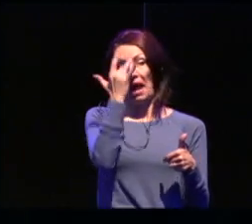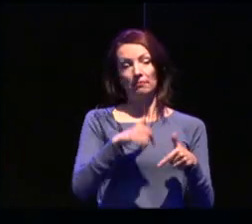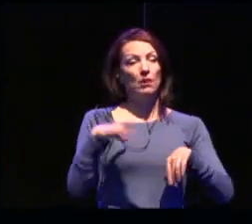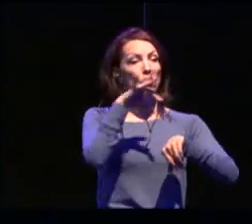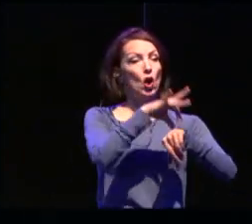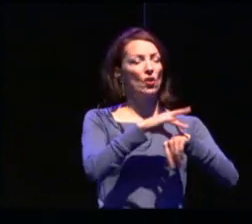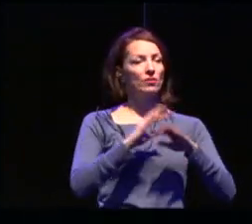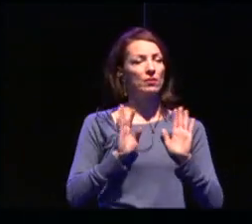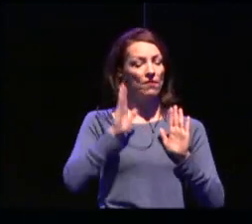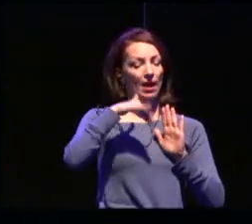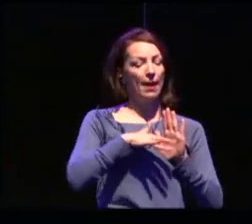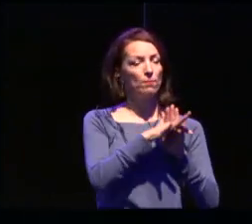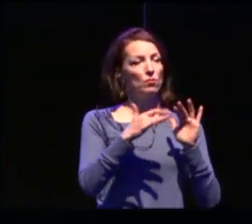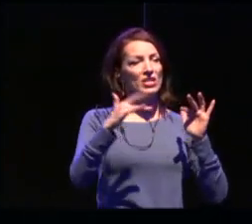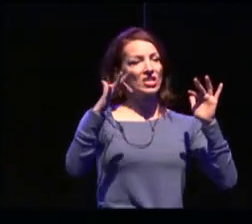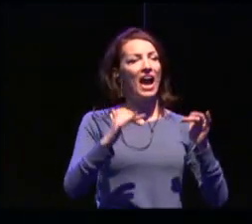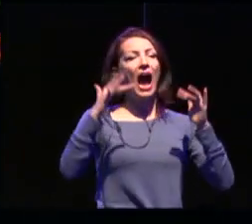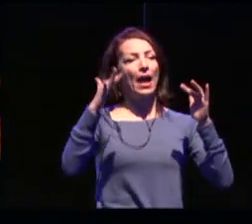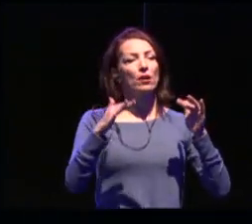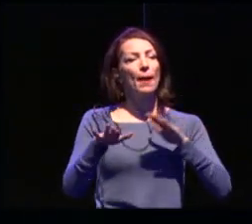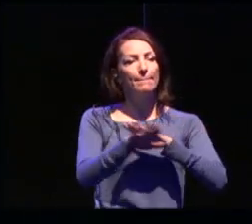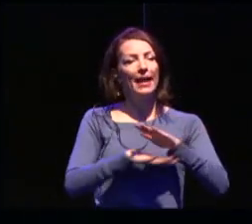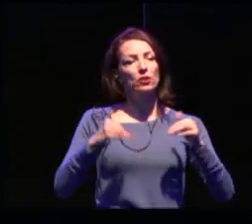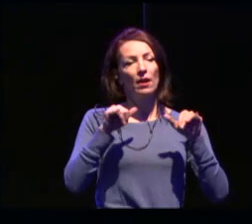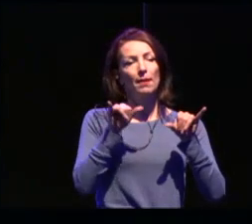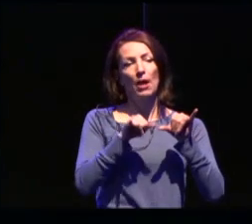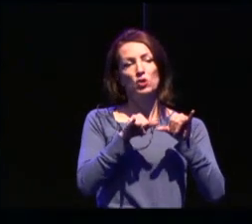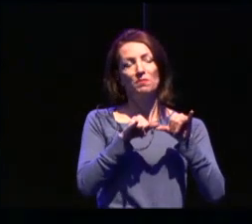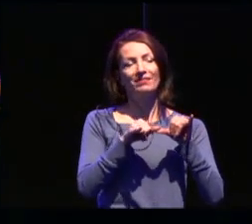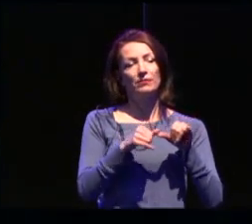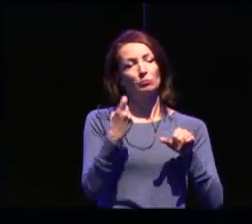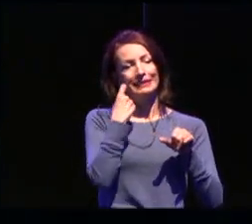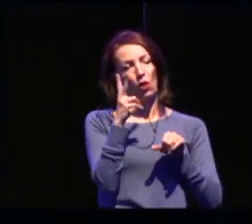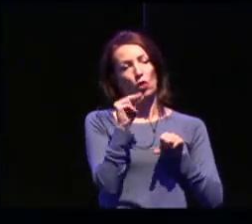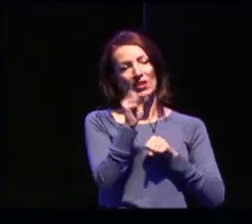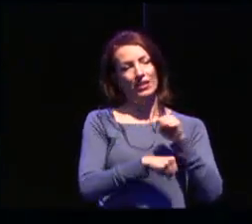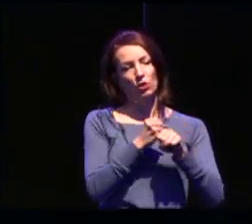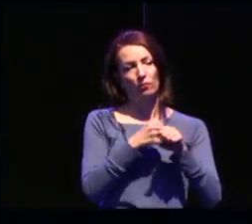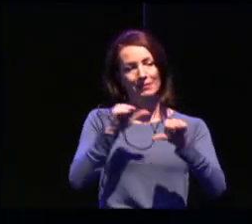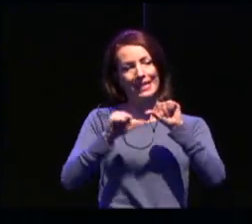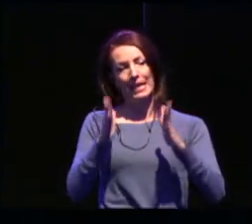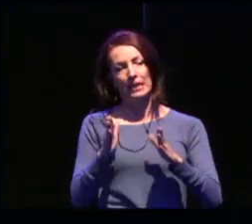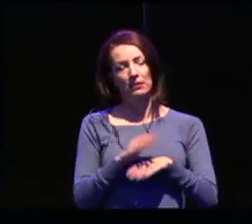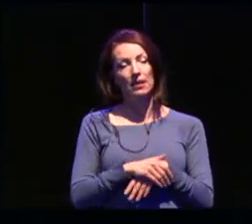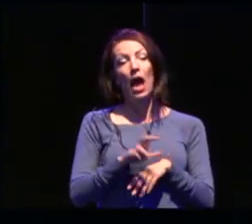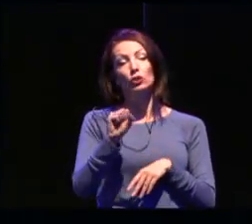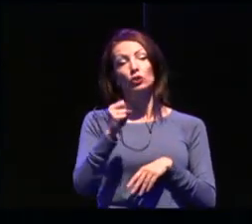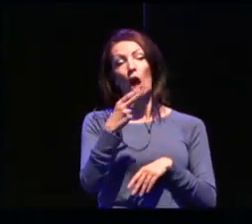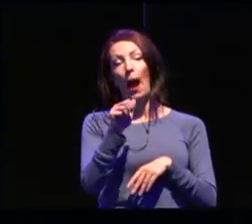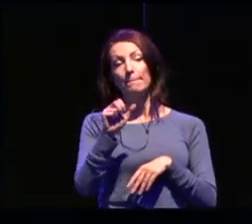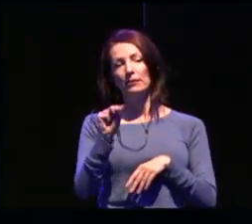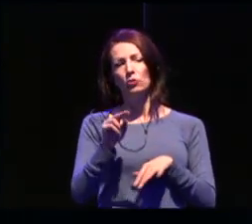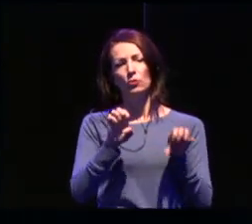is vibrating at a higher frequency than it's ever existed, based on the measurement of the last 30 years from scientists, but hundreds of years by shaman that